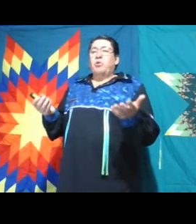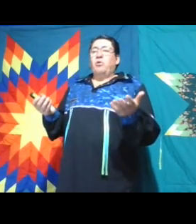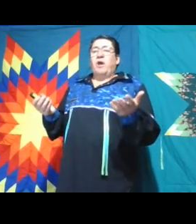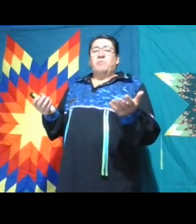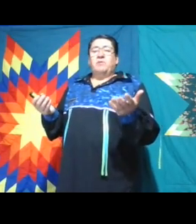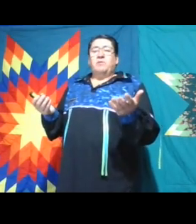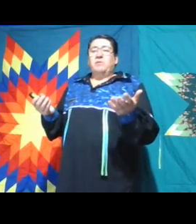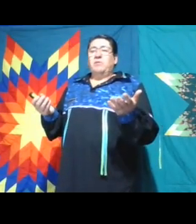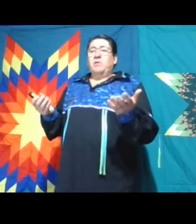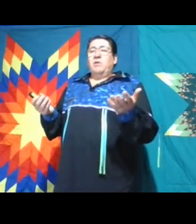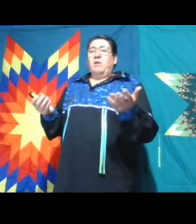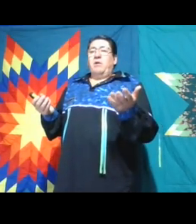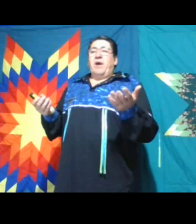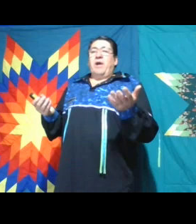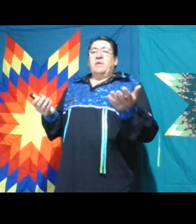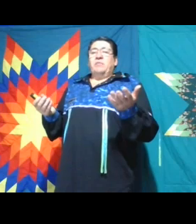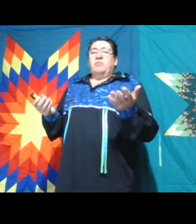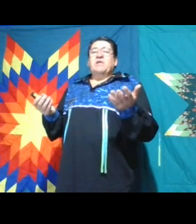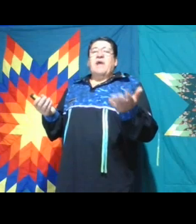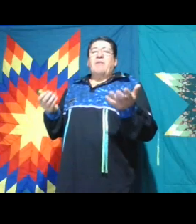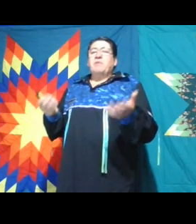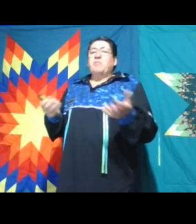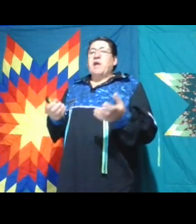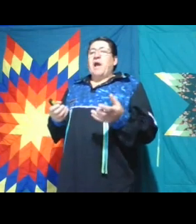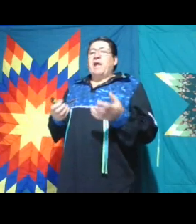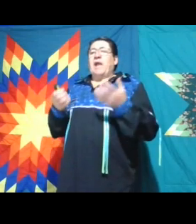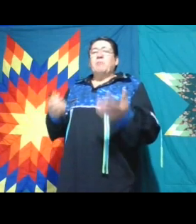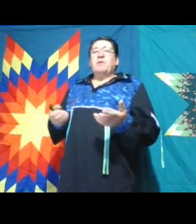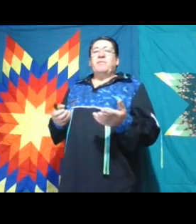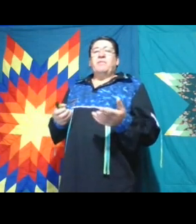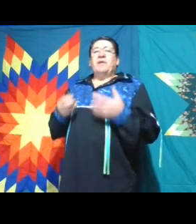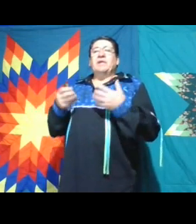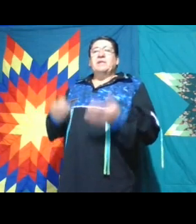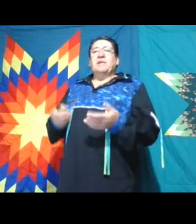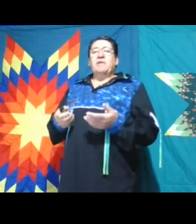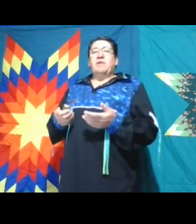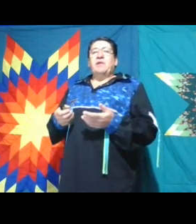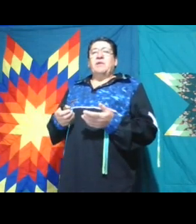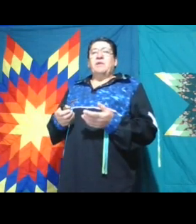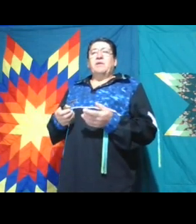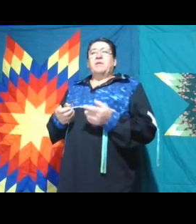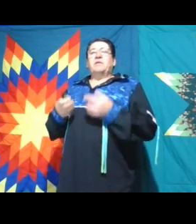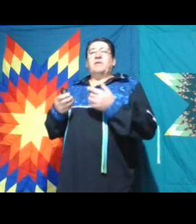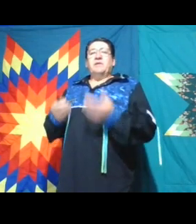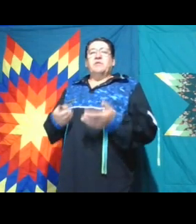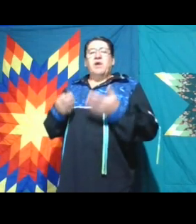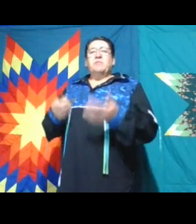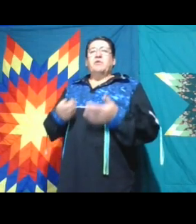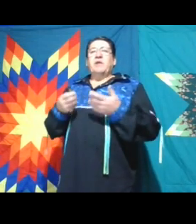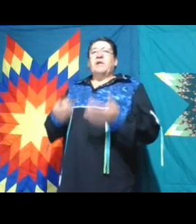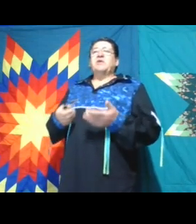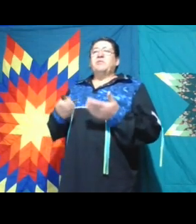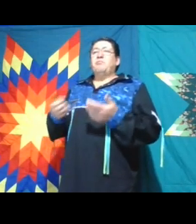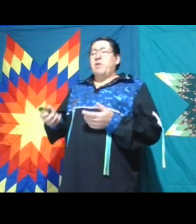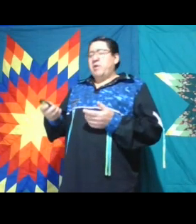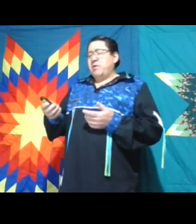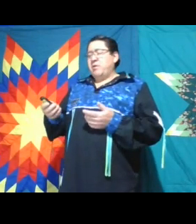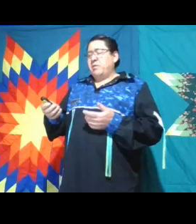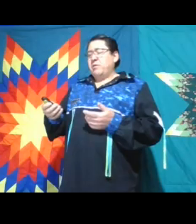rideshare programs. And we just have to be adaptive and considerate to this